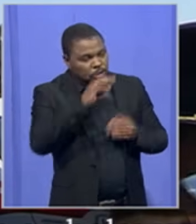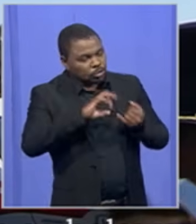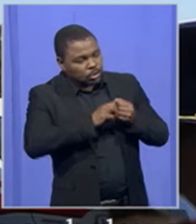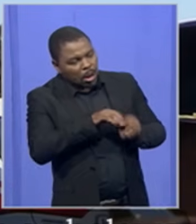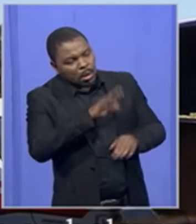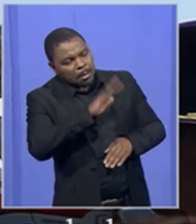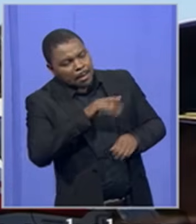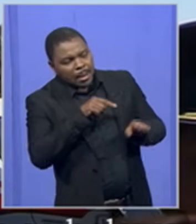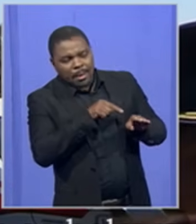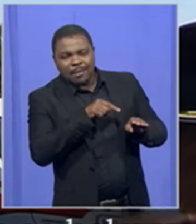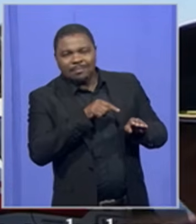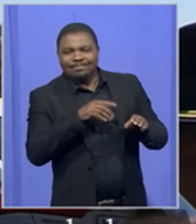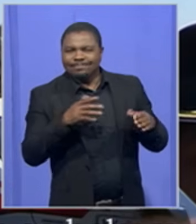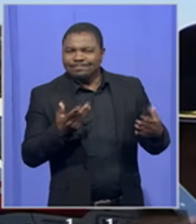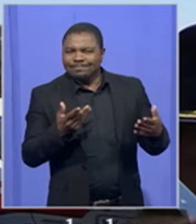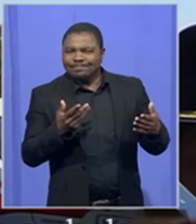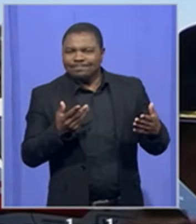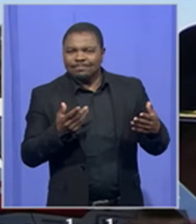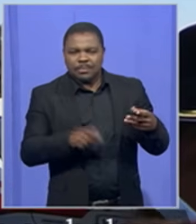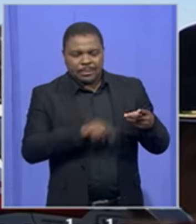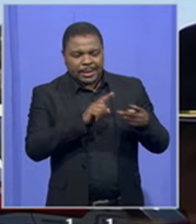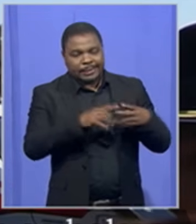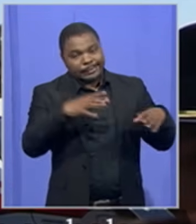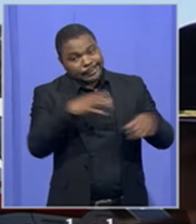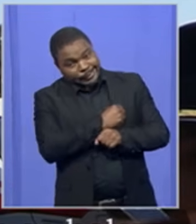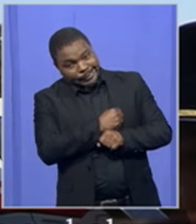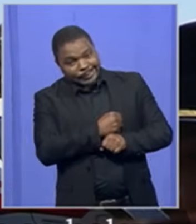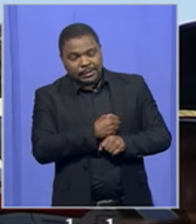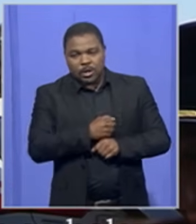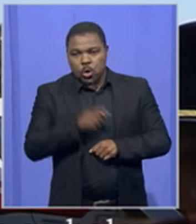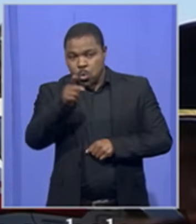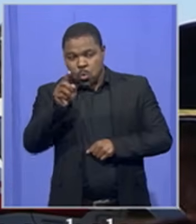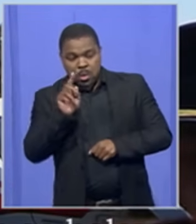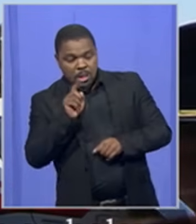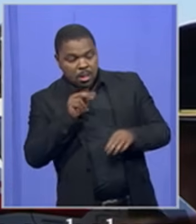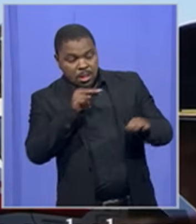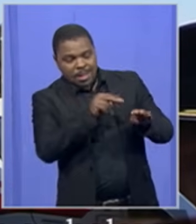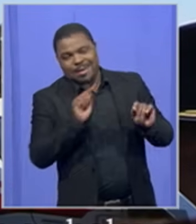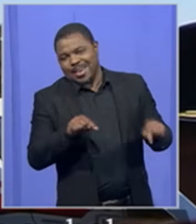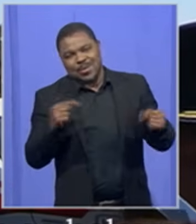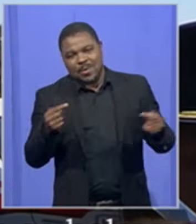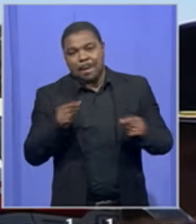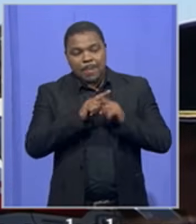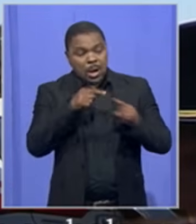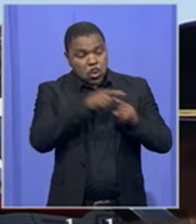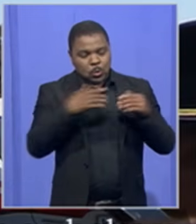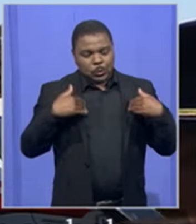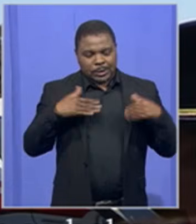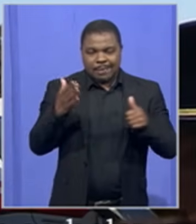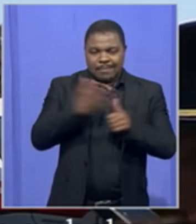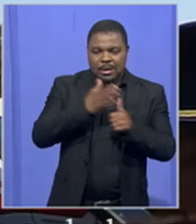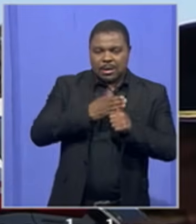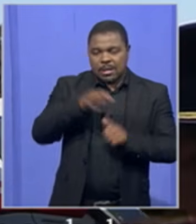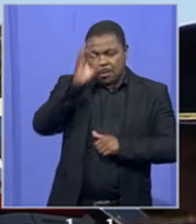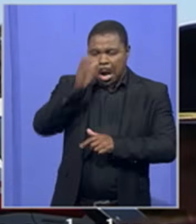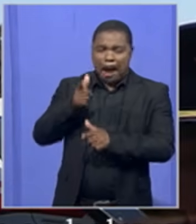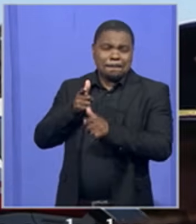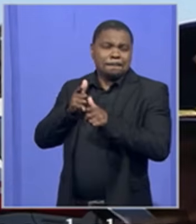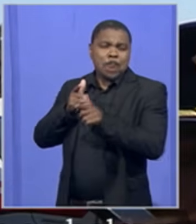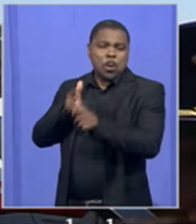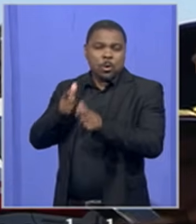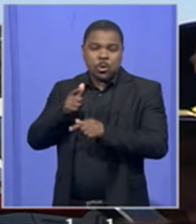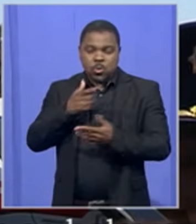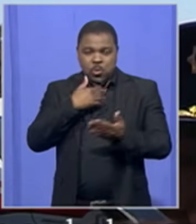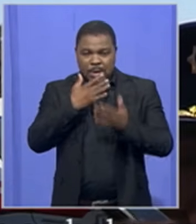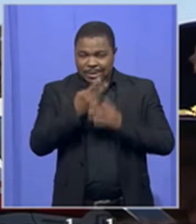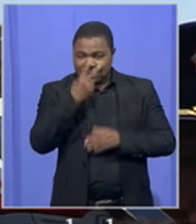stop them, it's unfortunate you can't get closer to the car. They started shooting at the police. You can see